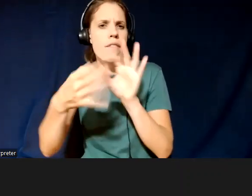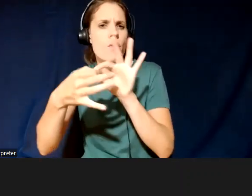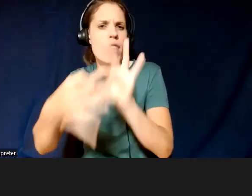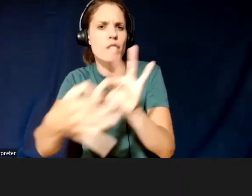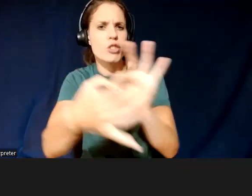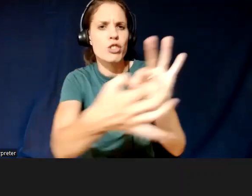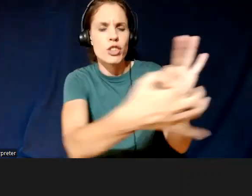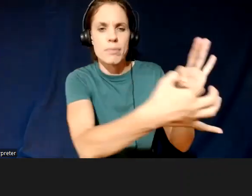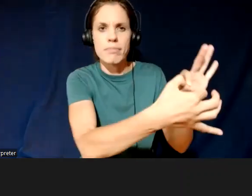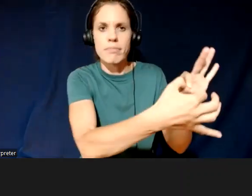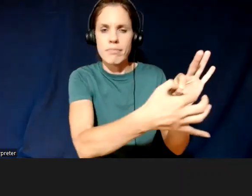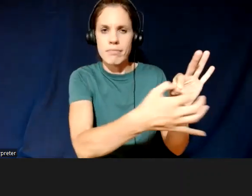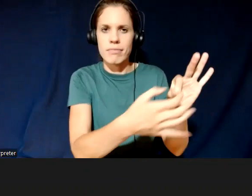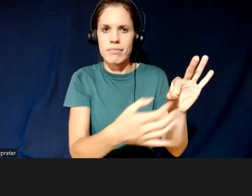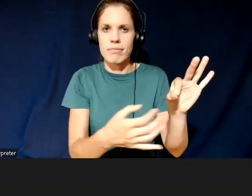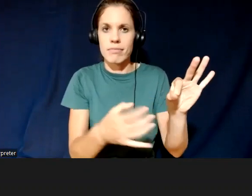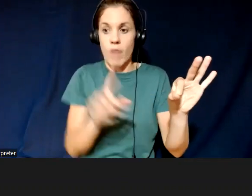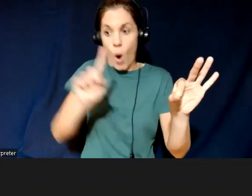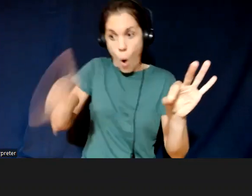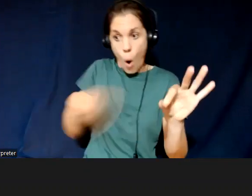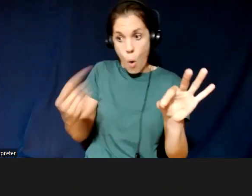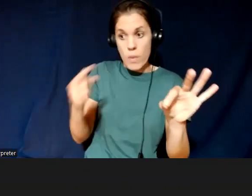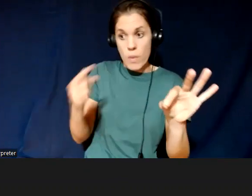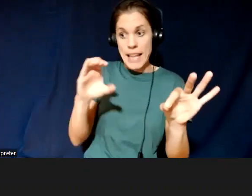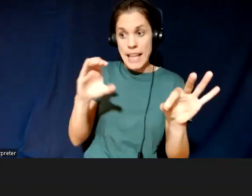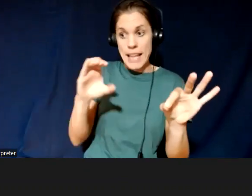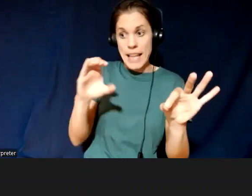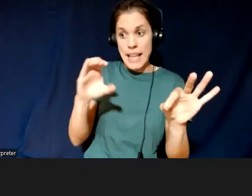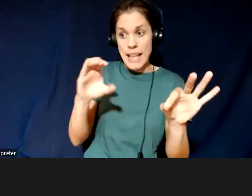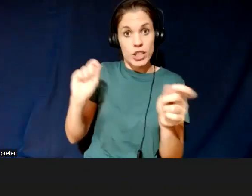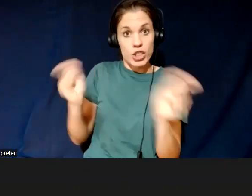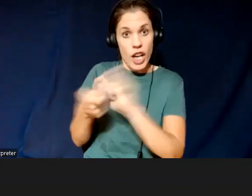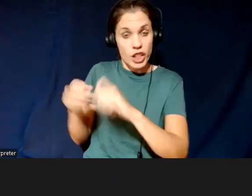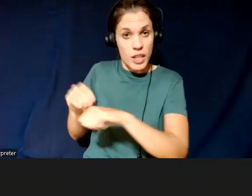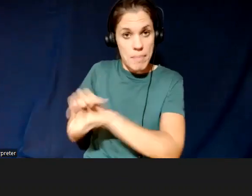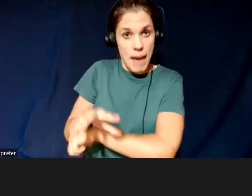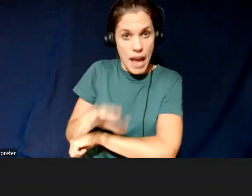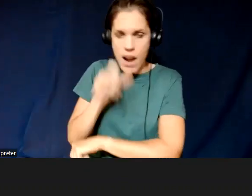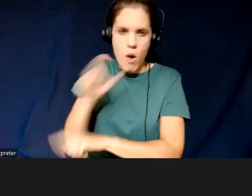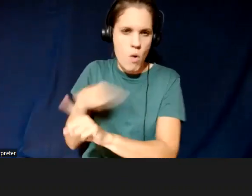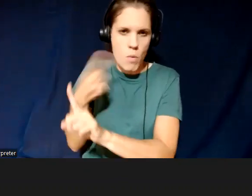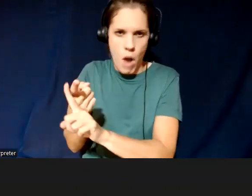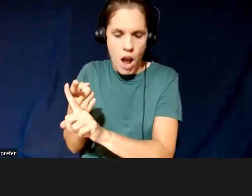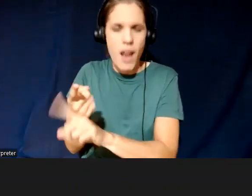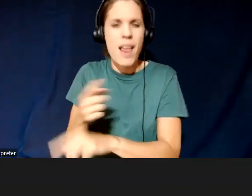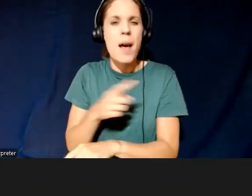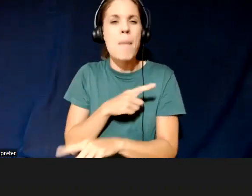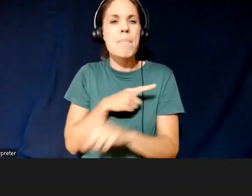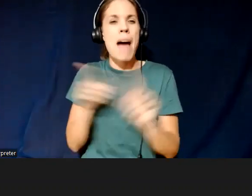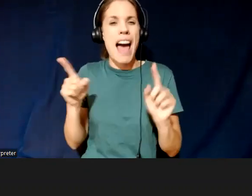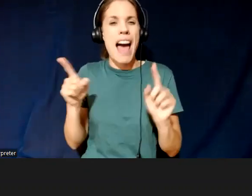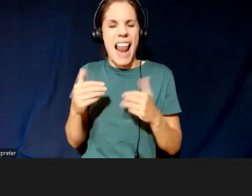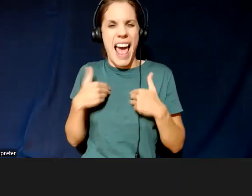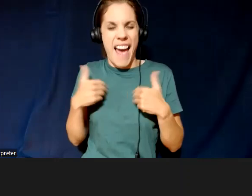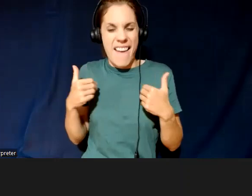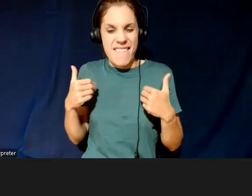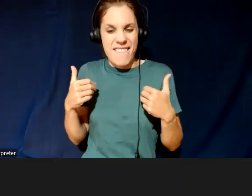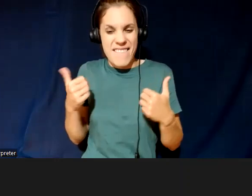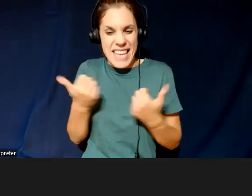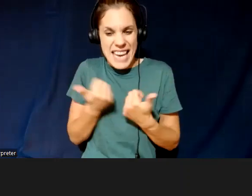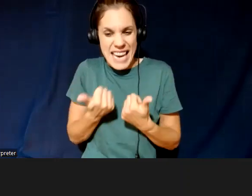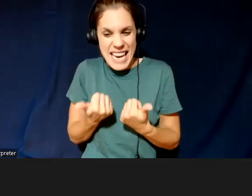applicable beyond just linking it to climate change impacts. But there isn't really anything built into the assessment